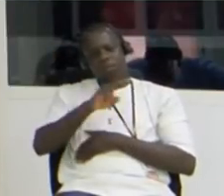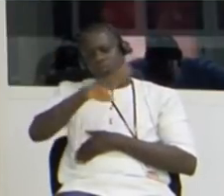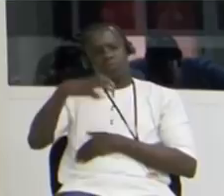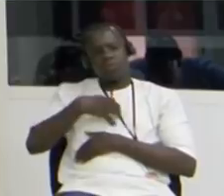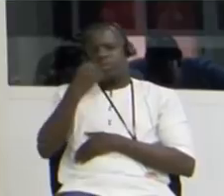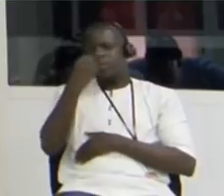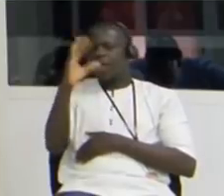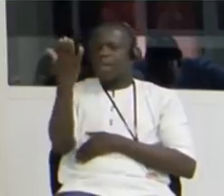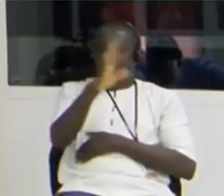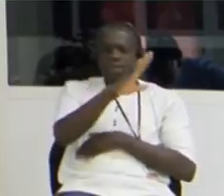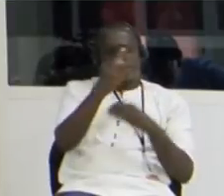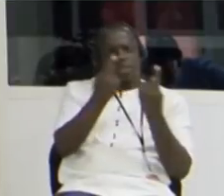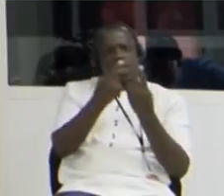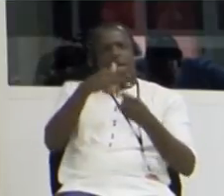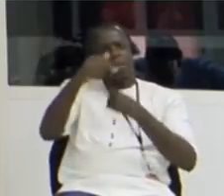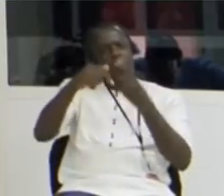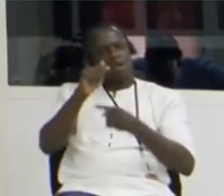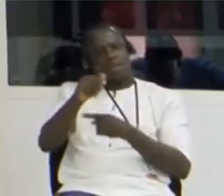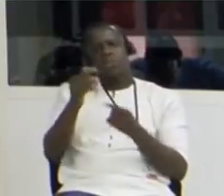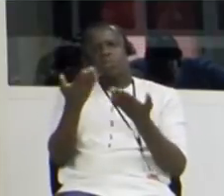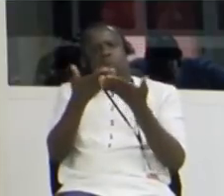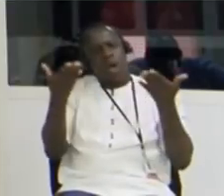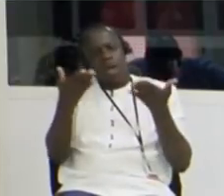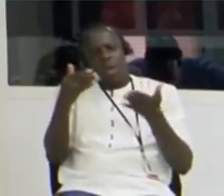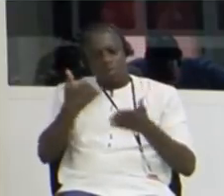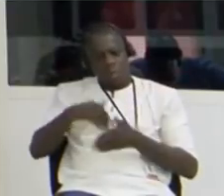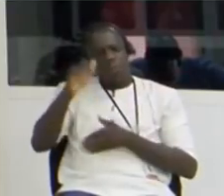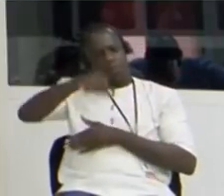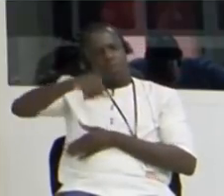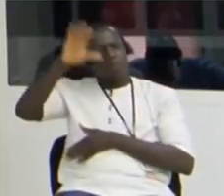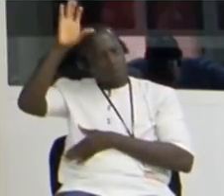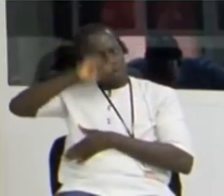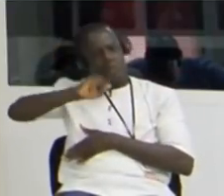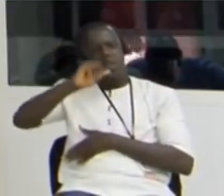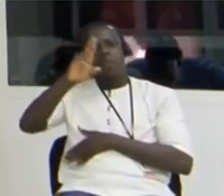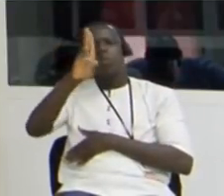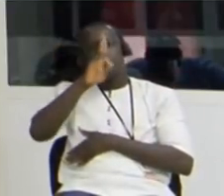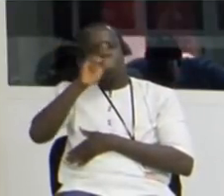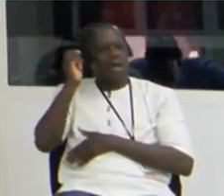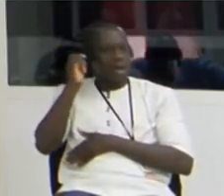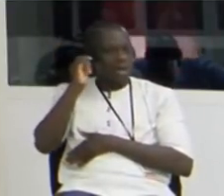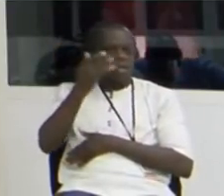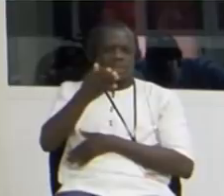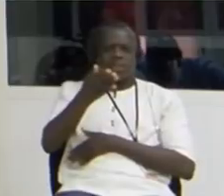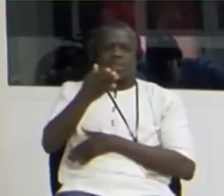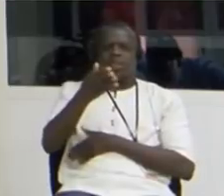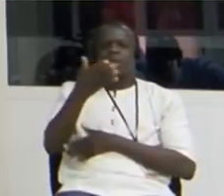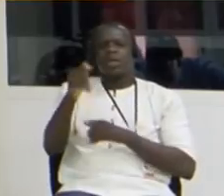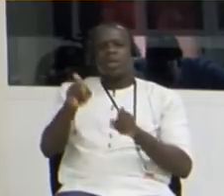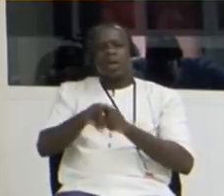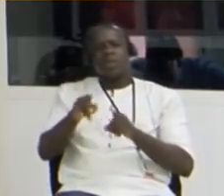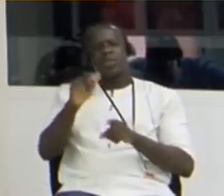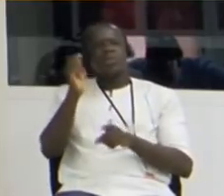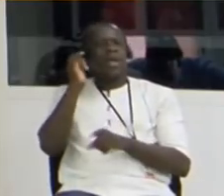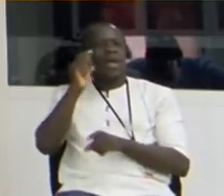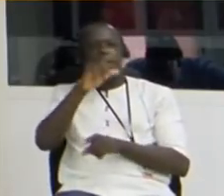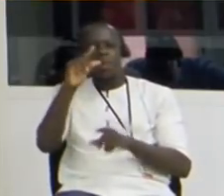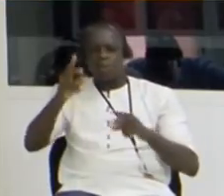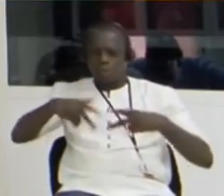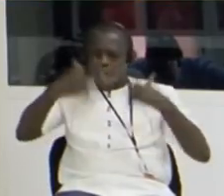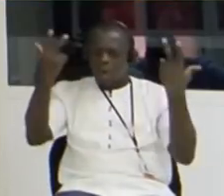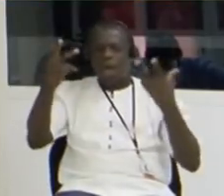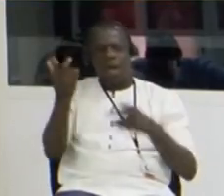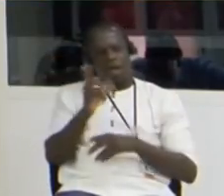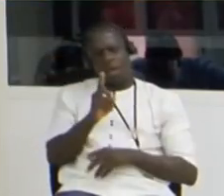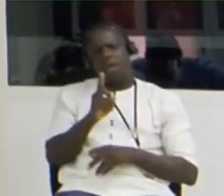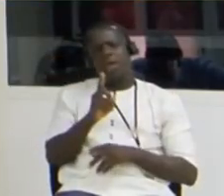regarding to that, because people will know. Without revealing the name of the girl, tell us what happened